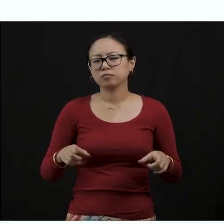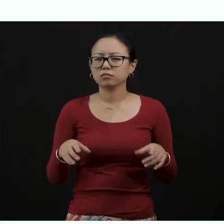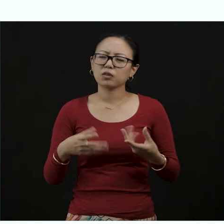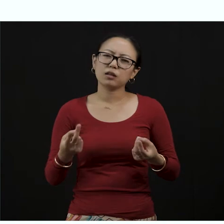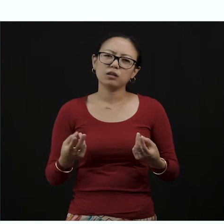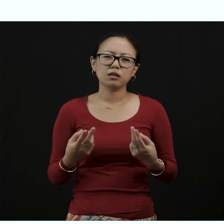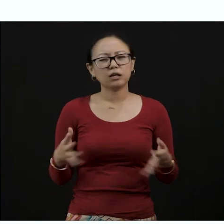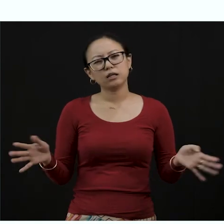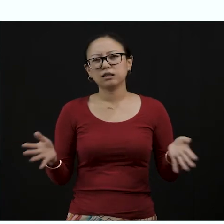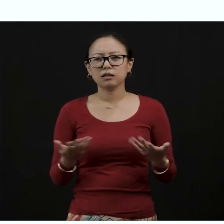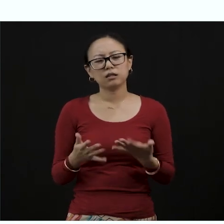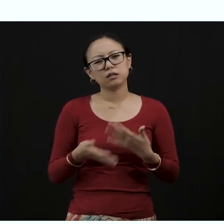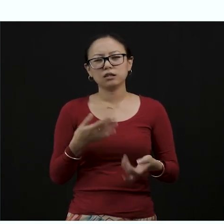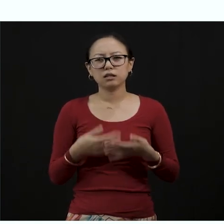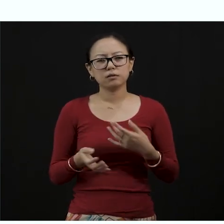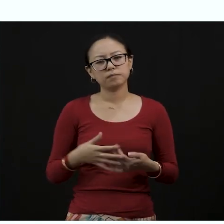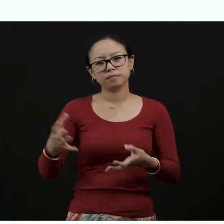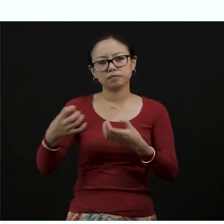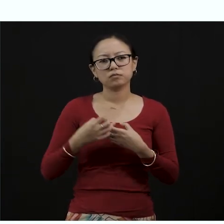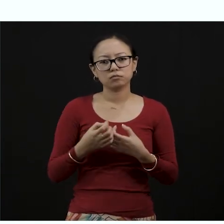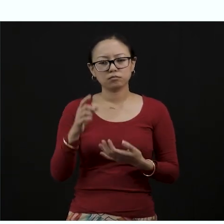a circle, just a simple circle.